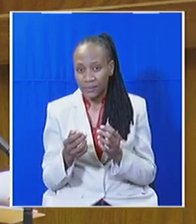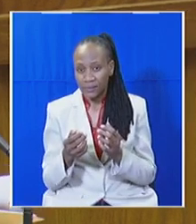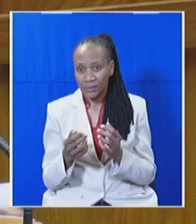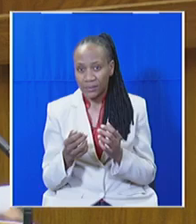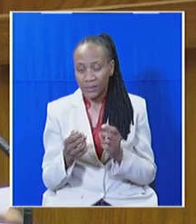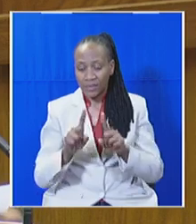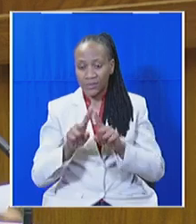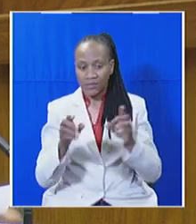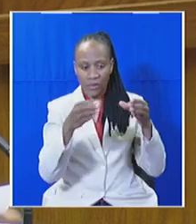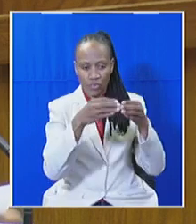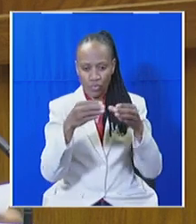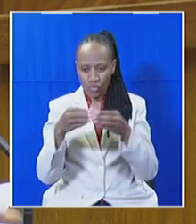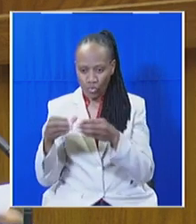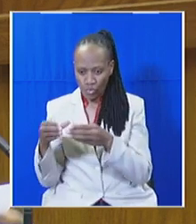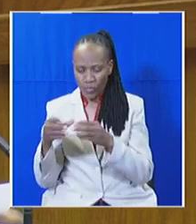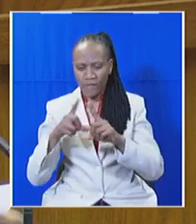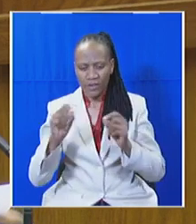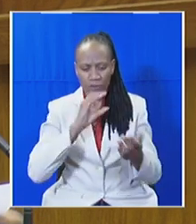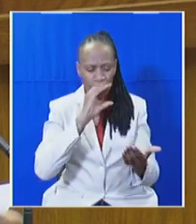Multilaterals have affirmed